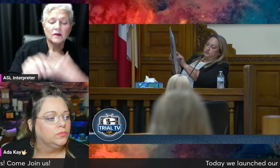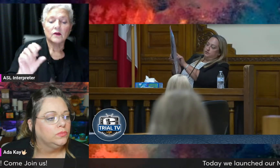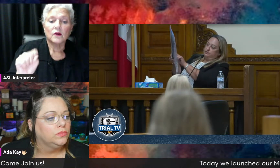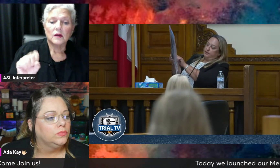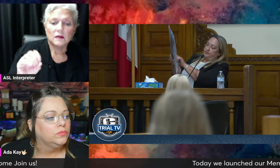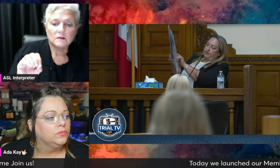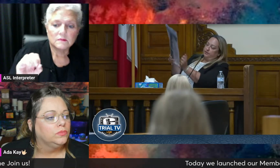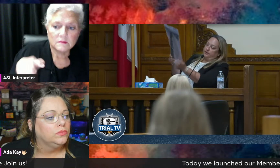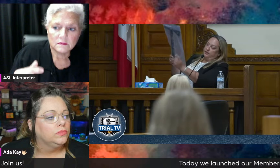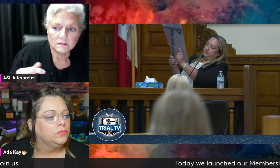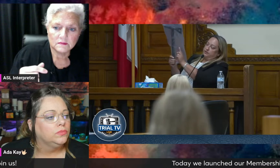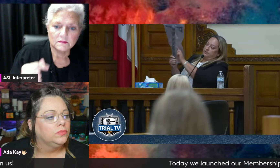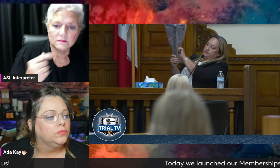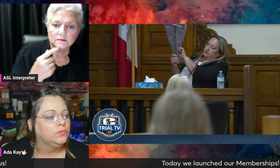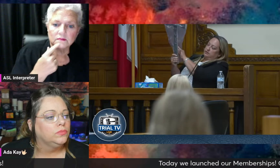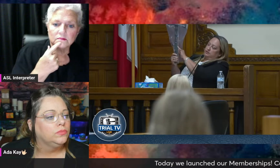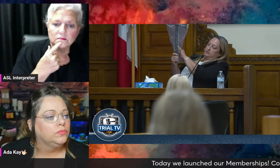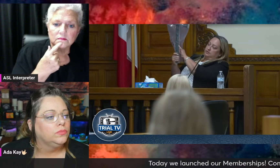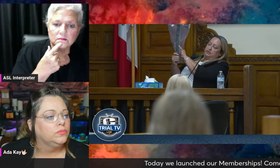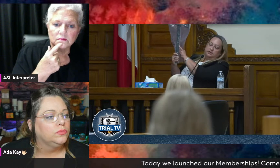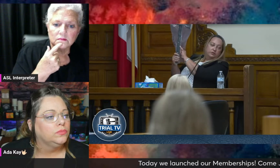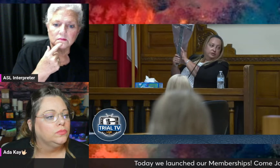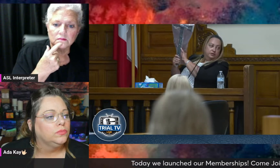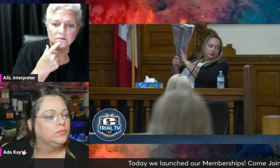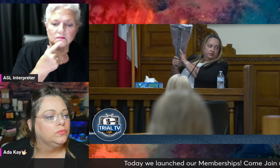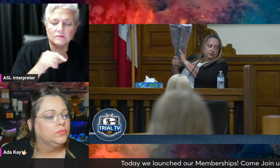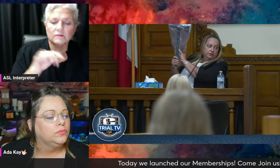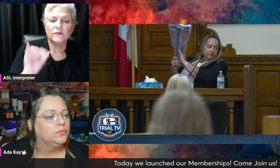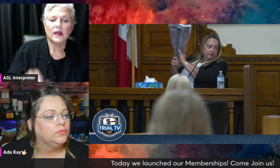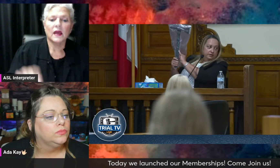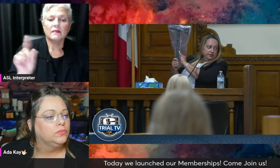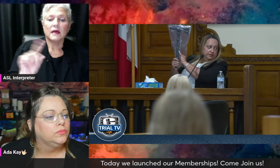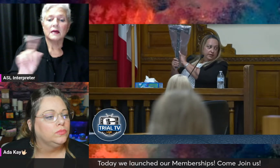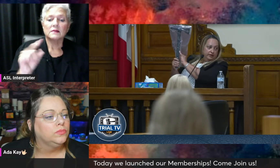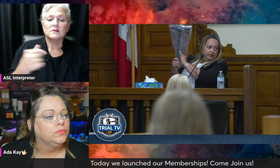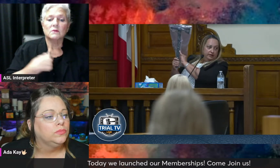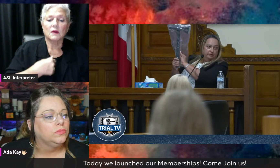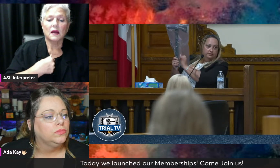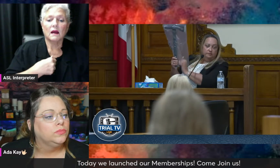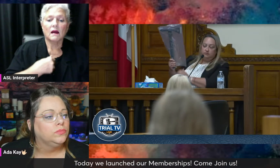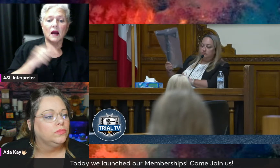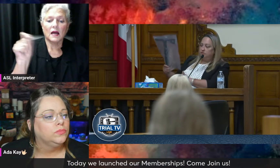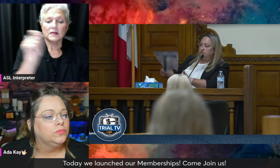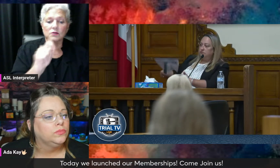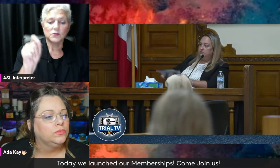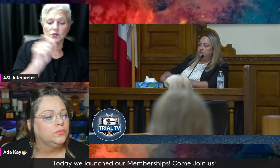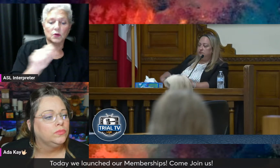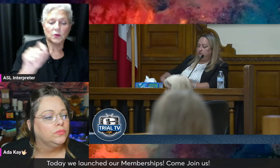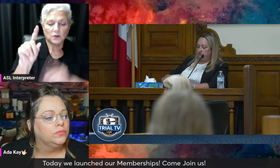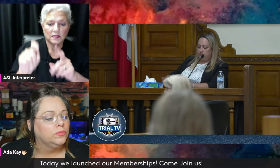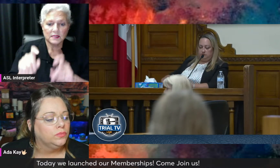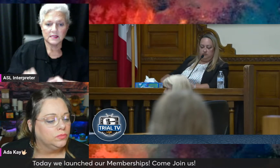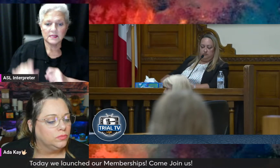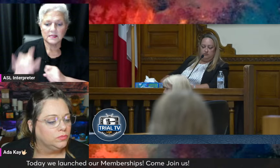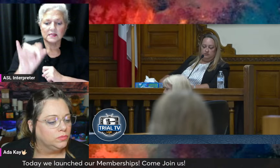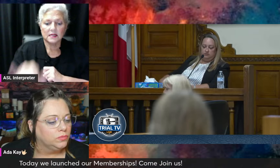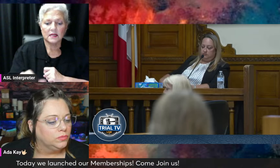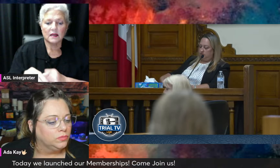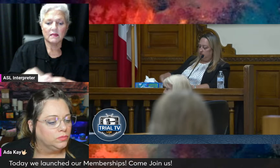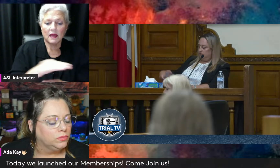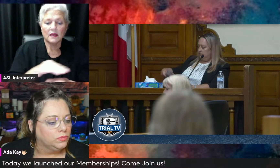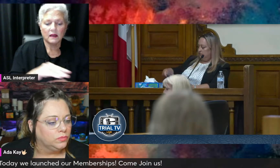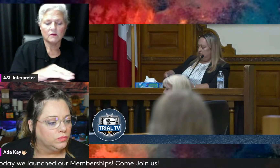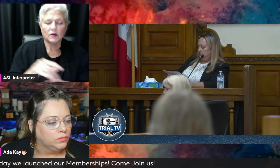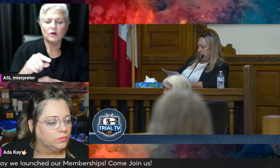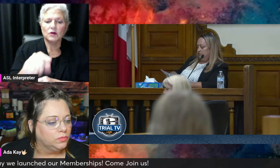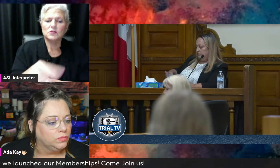on the towards the bottom half of the handle. And that's where I circled and tested that area. So when you say under the S,